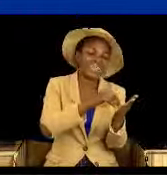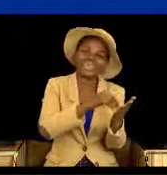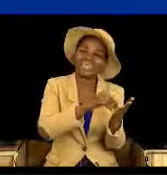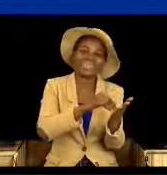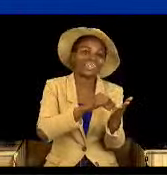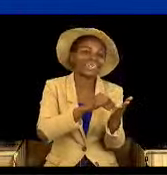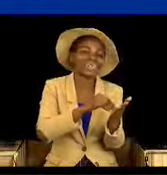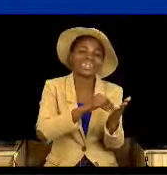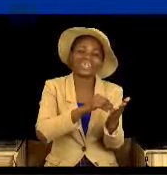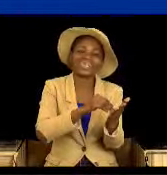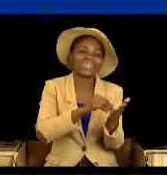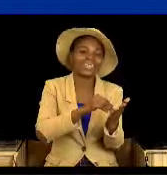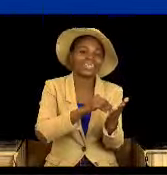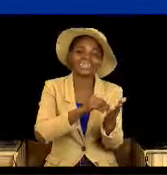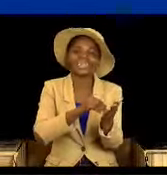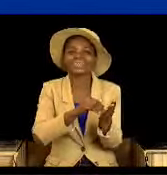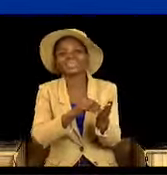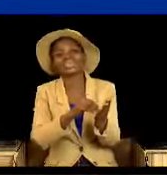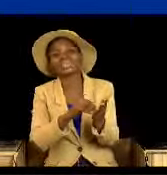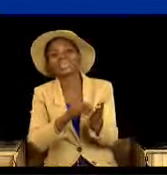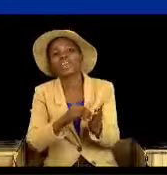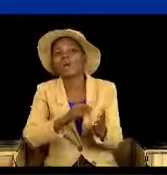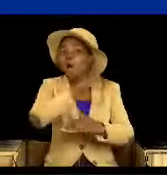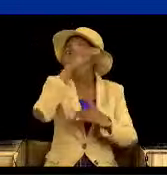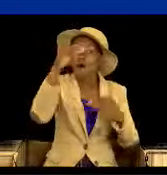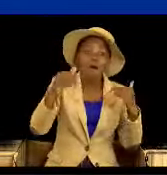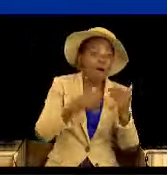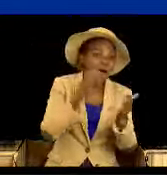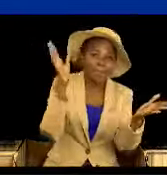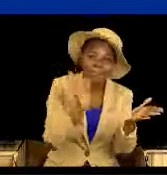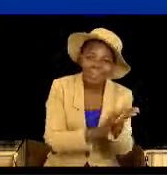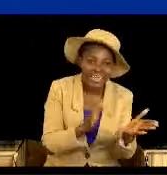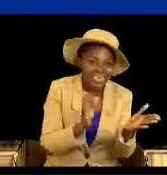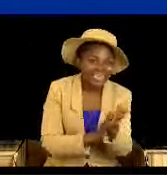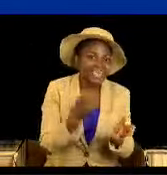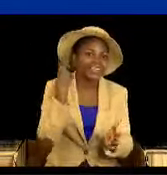everybody loud and clear all